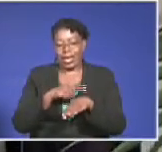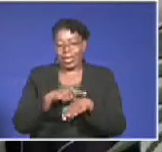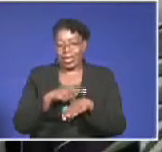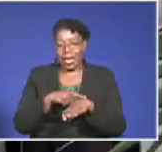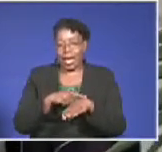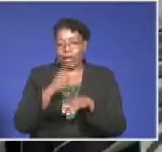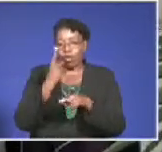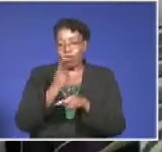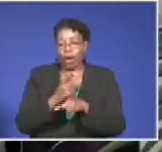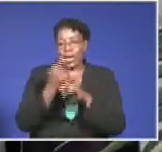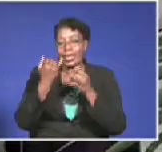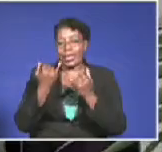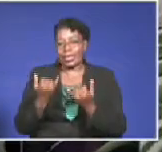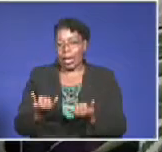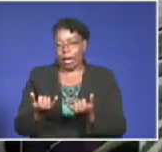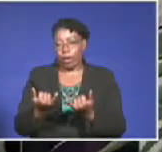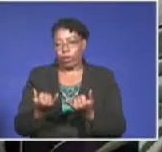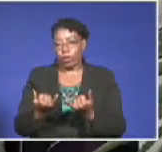we're